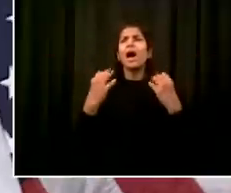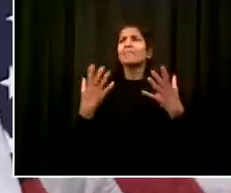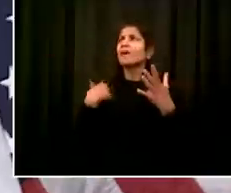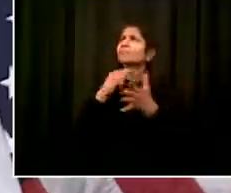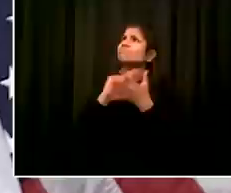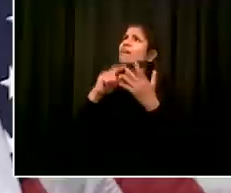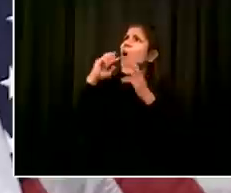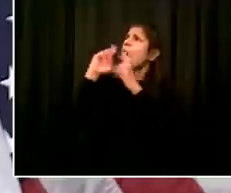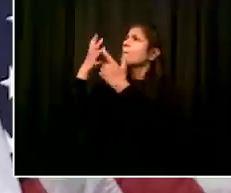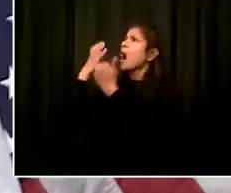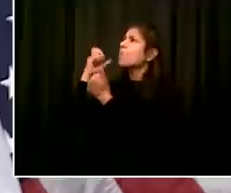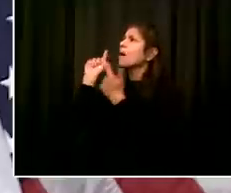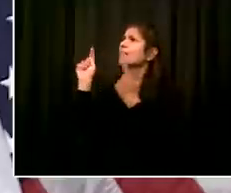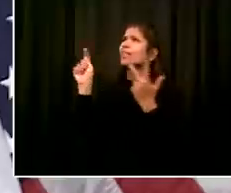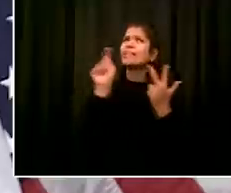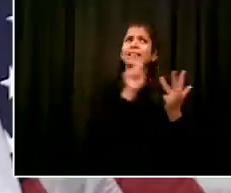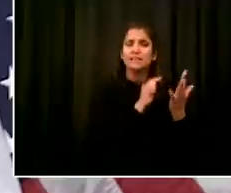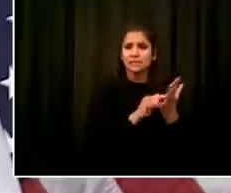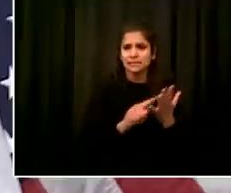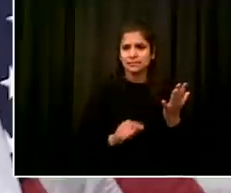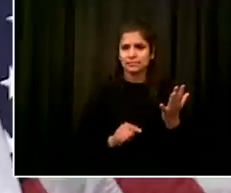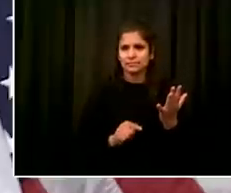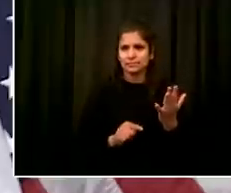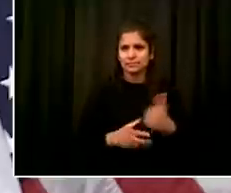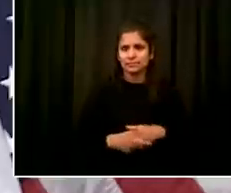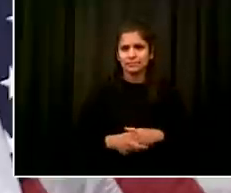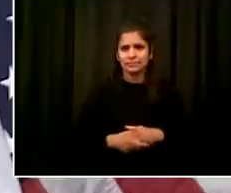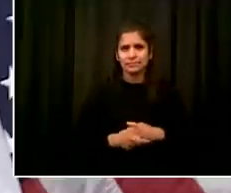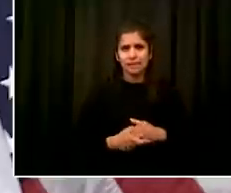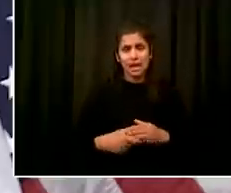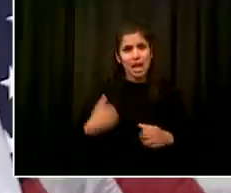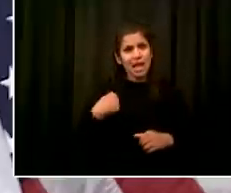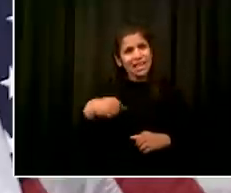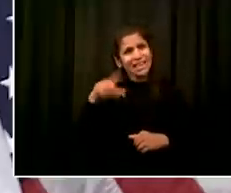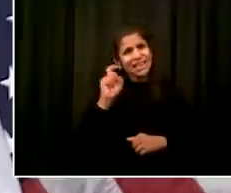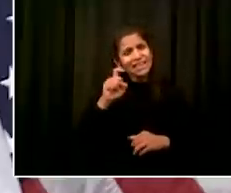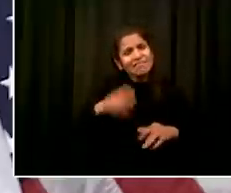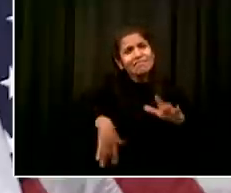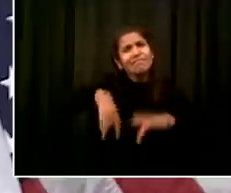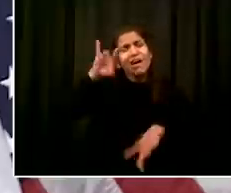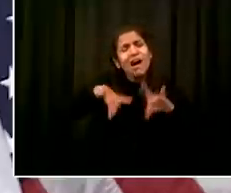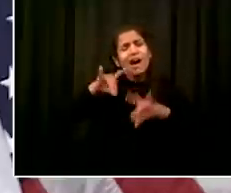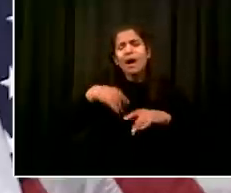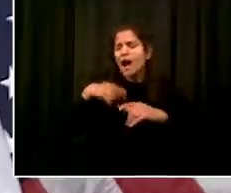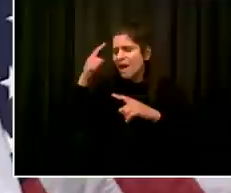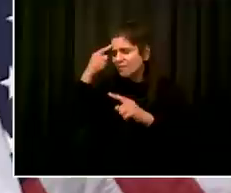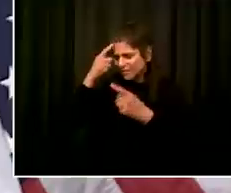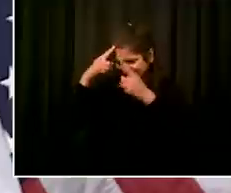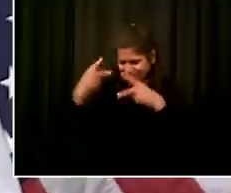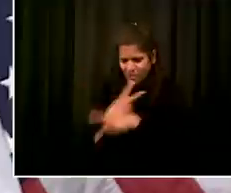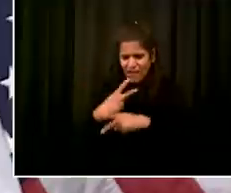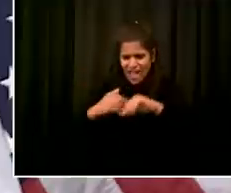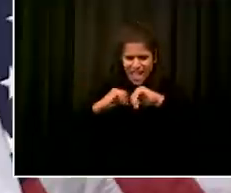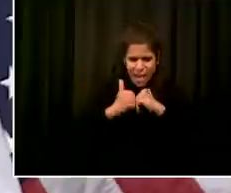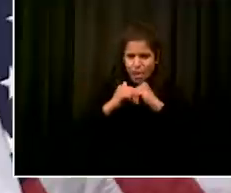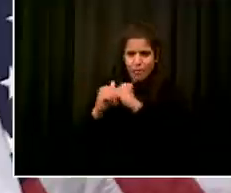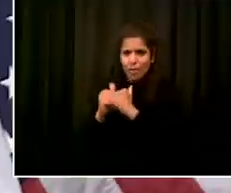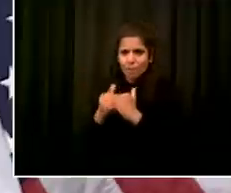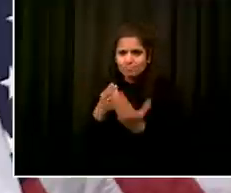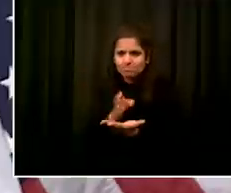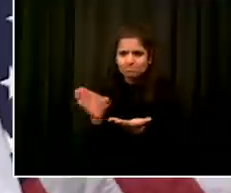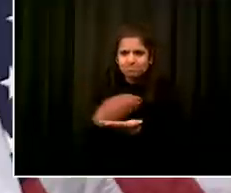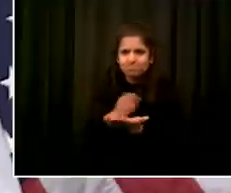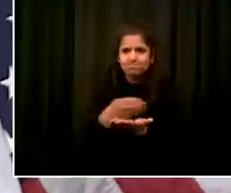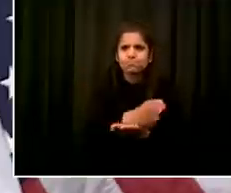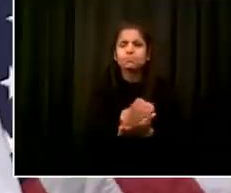We need a different approach. We need a host of additional reforms in policing. We need people to believe that there